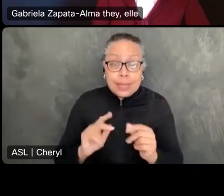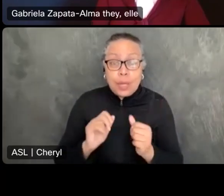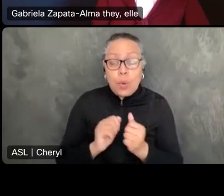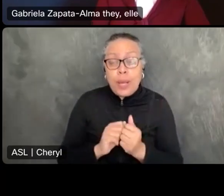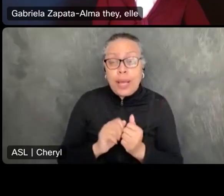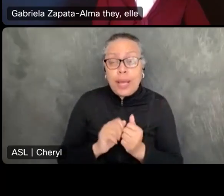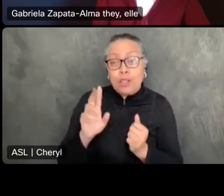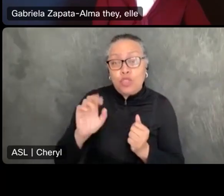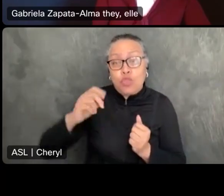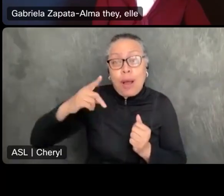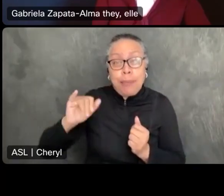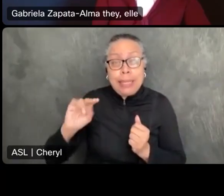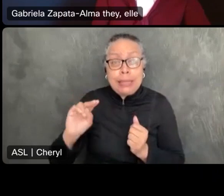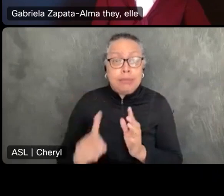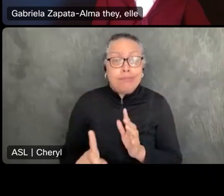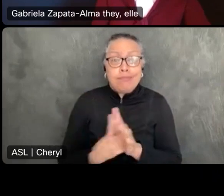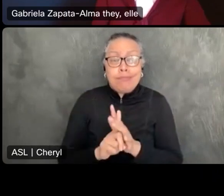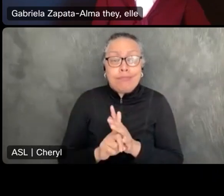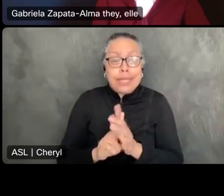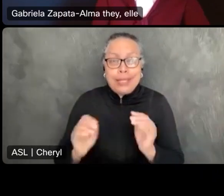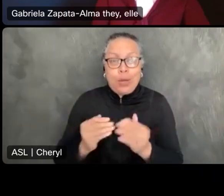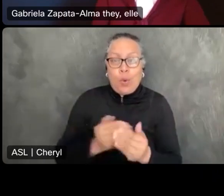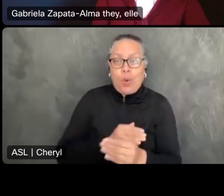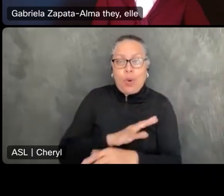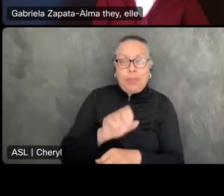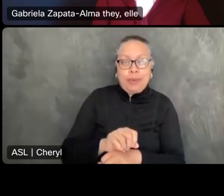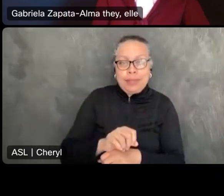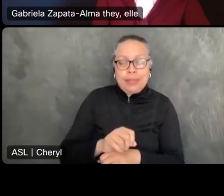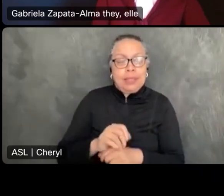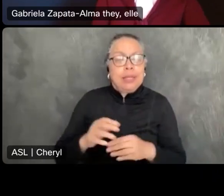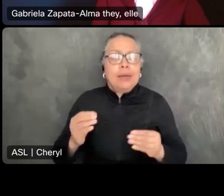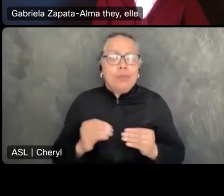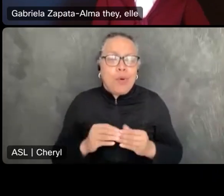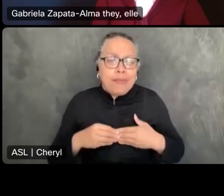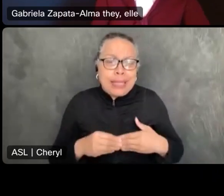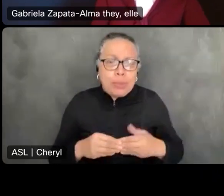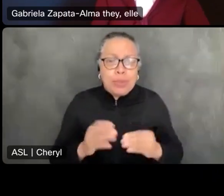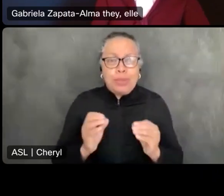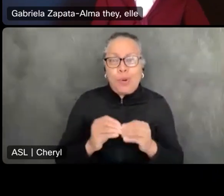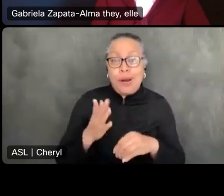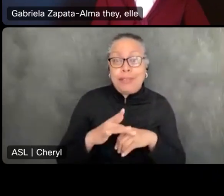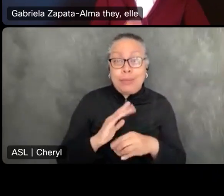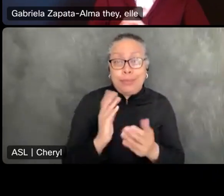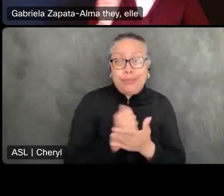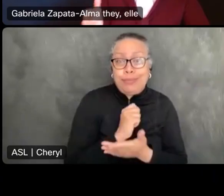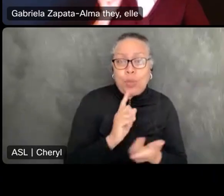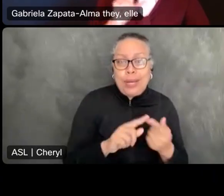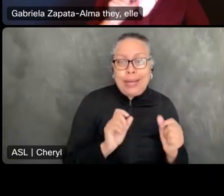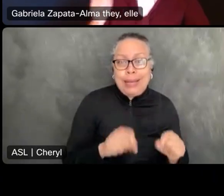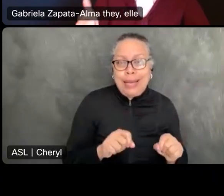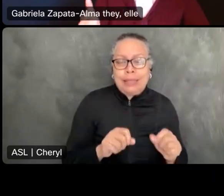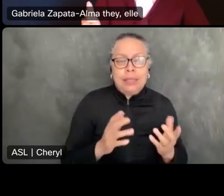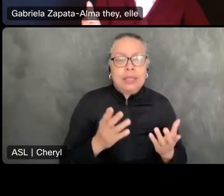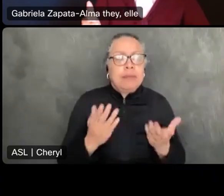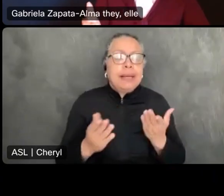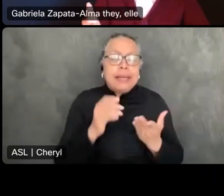drop-in spaces, spaces that can be more flexible and accessible for them, that maybe don't offer the